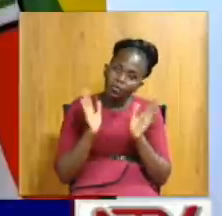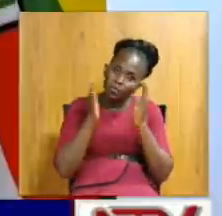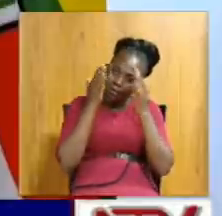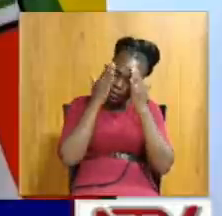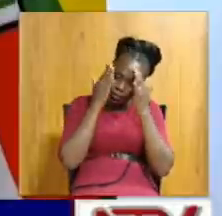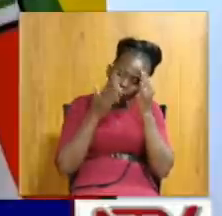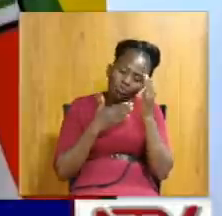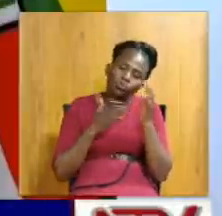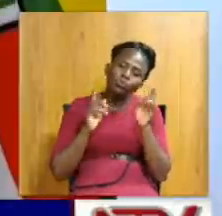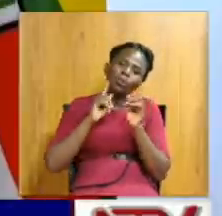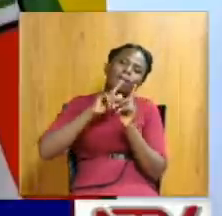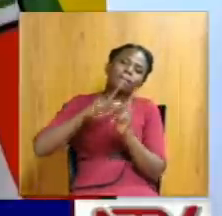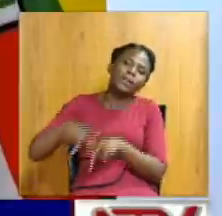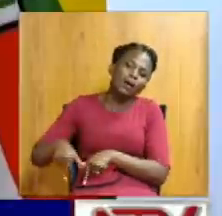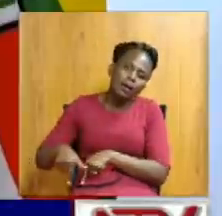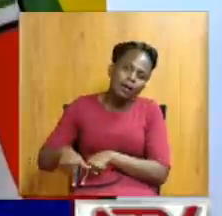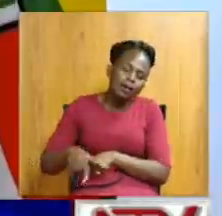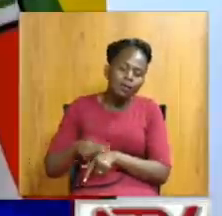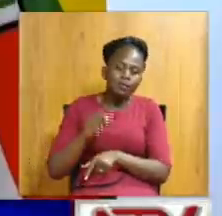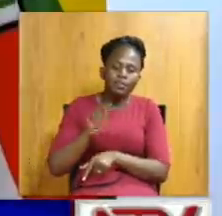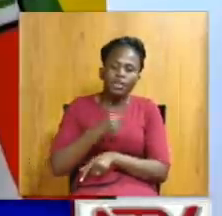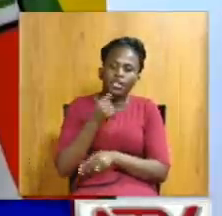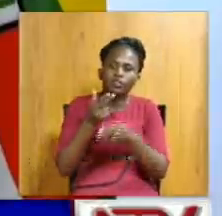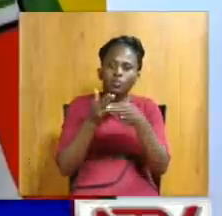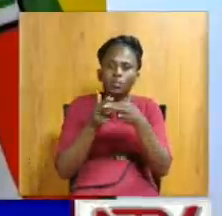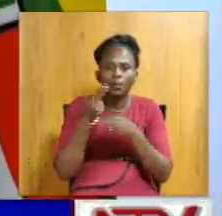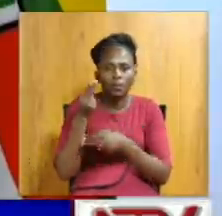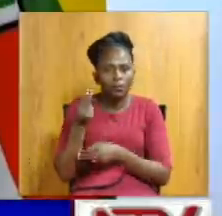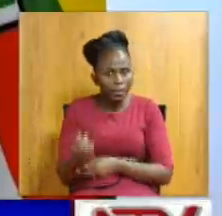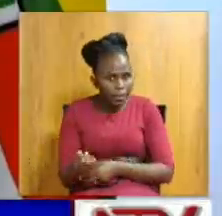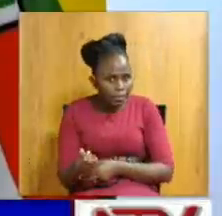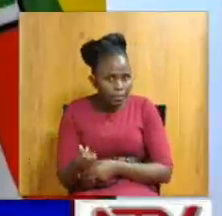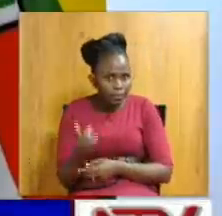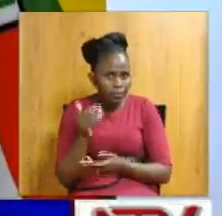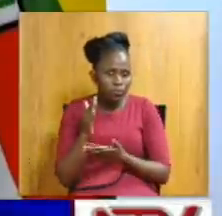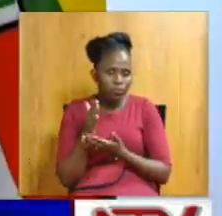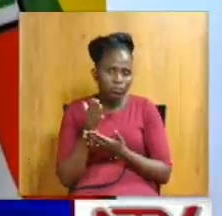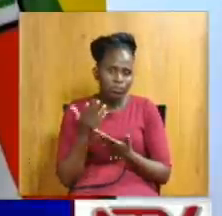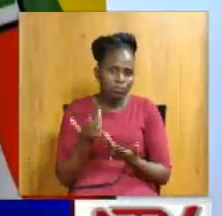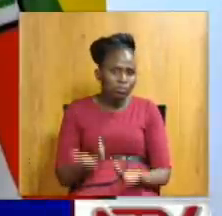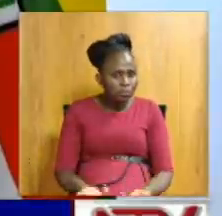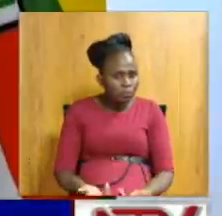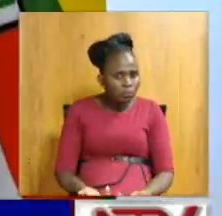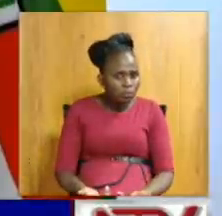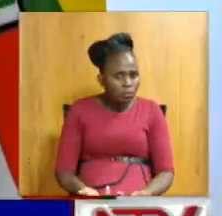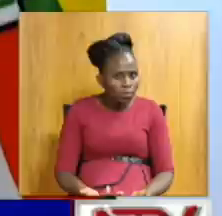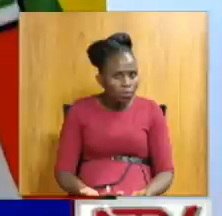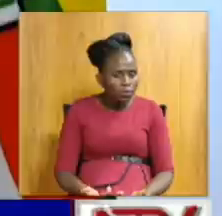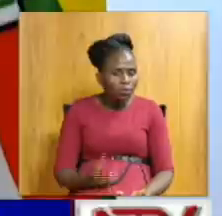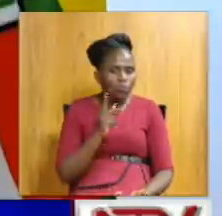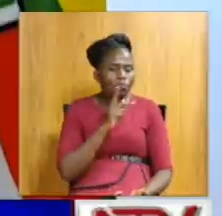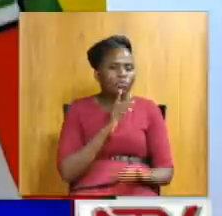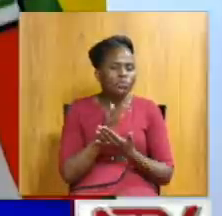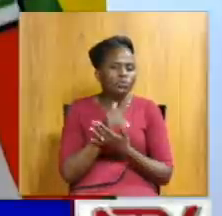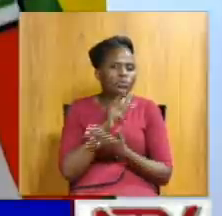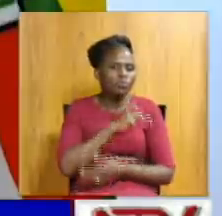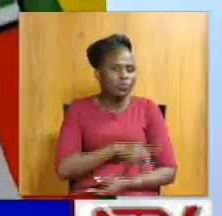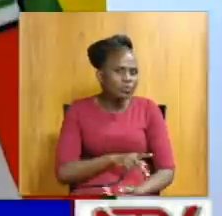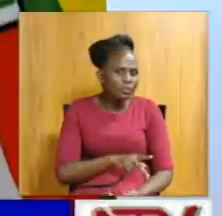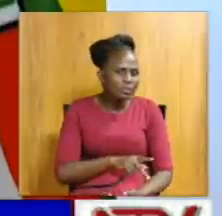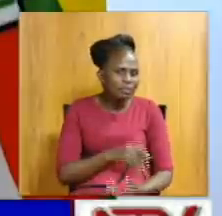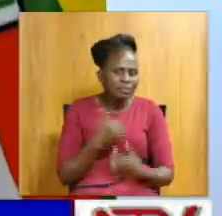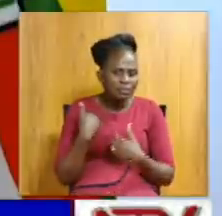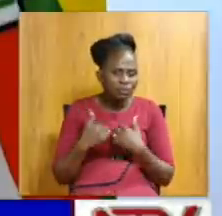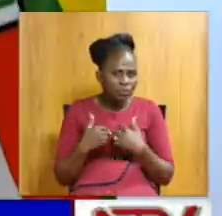neglected and that they cannot borrow money because of riba, profit or interest, which